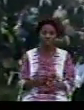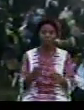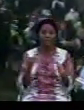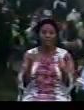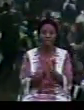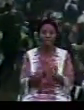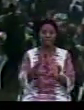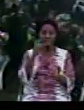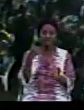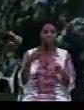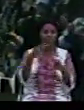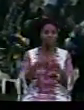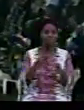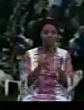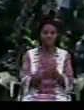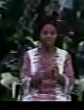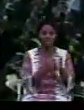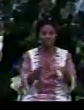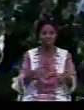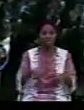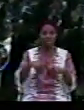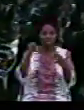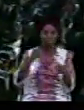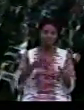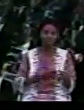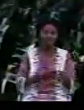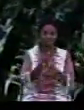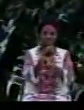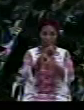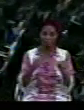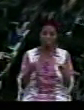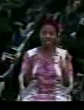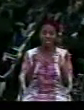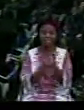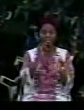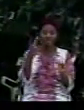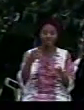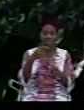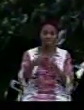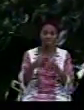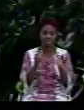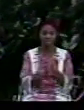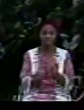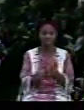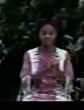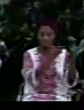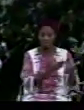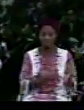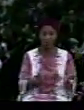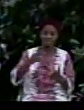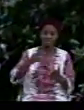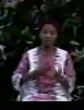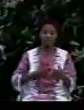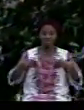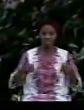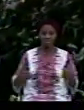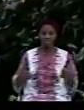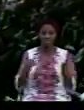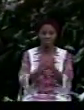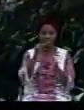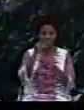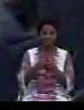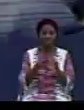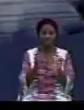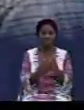That's the name that brings us salvation. That's the name that brings us healing. That's the name that brings us